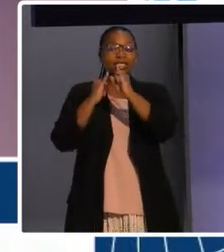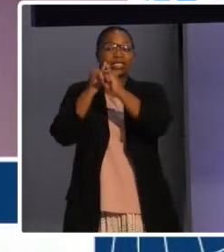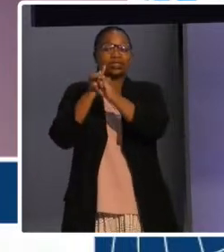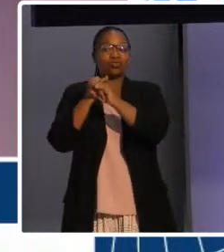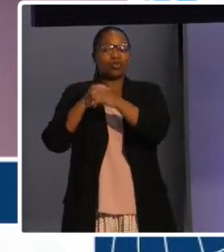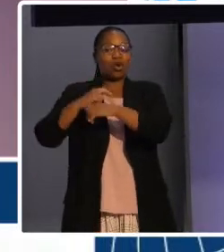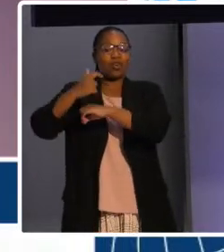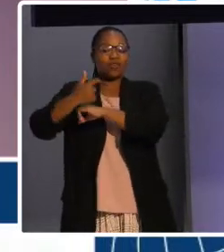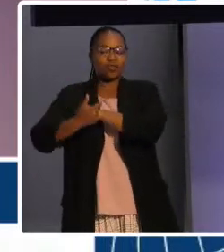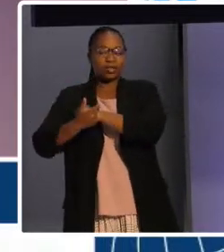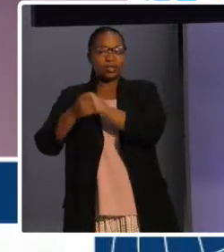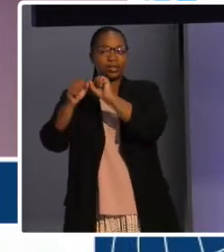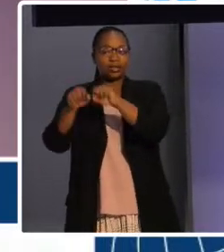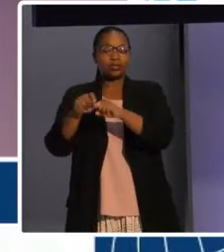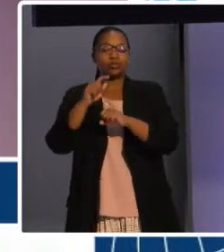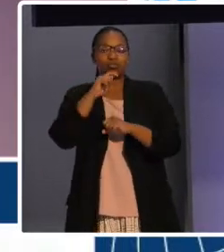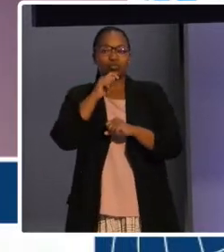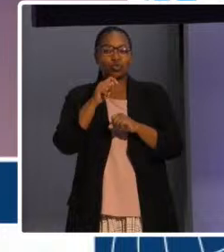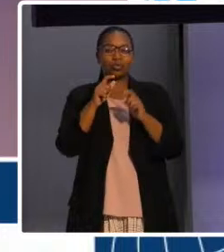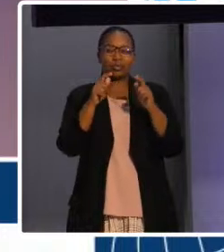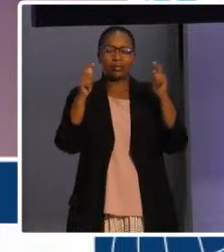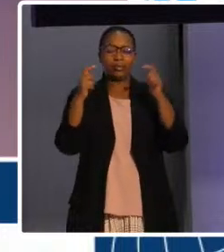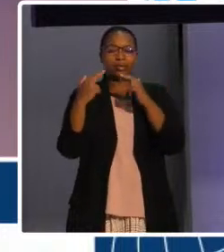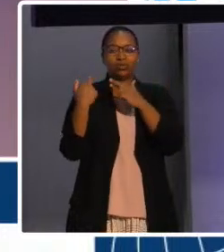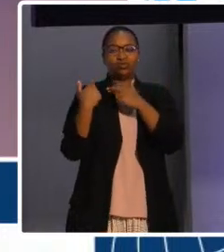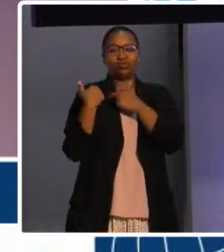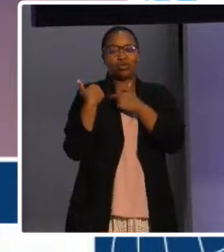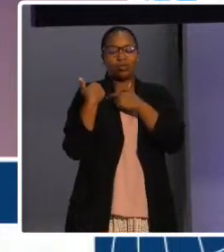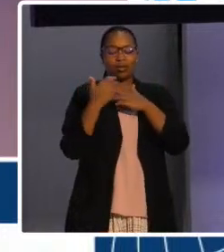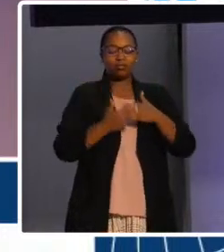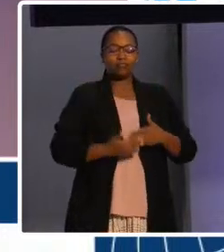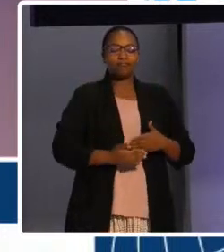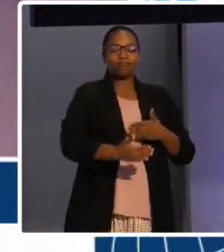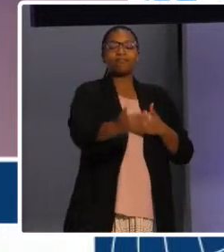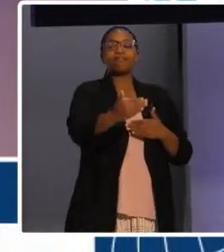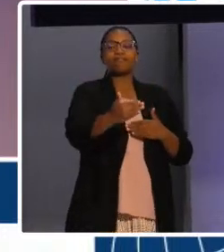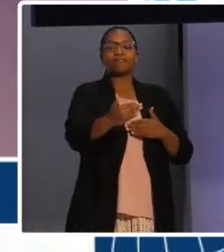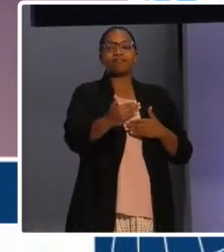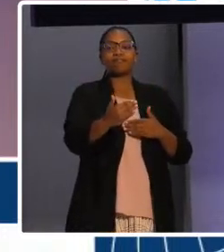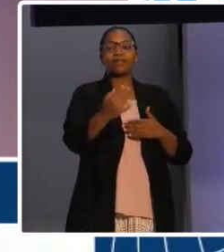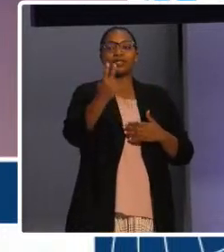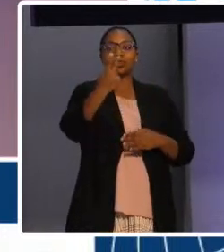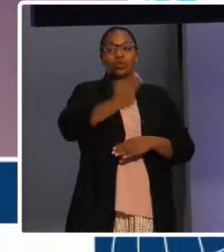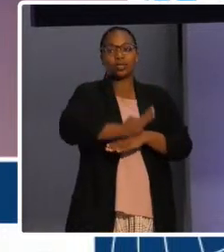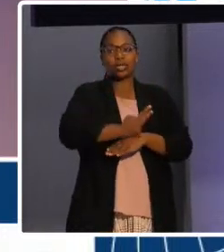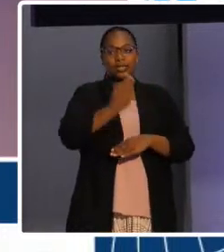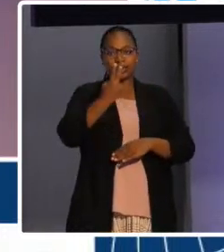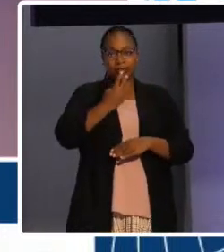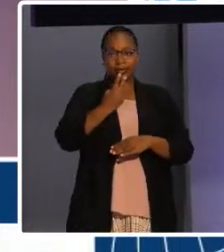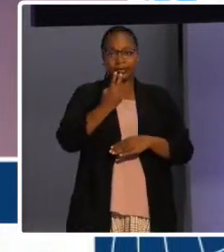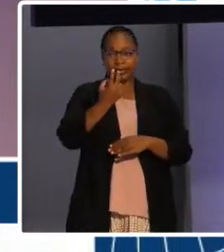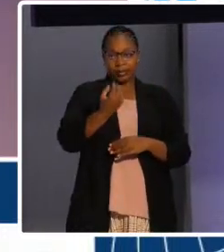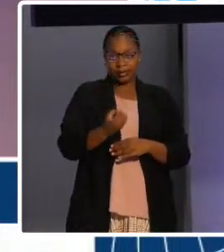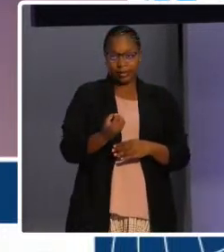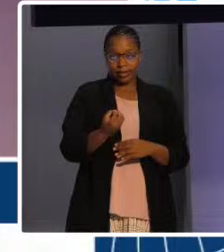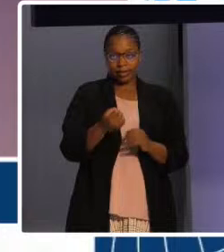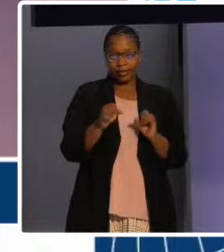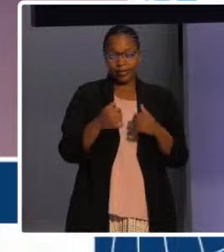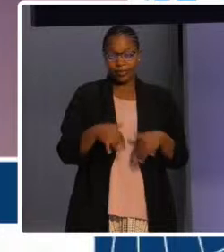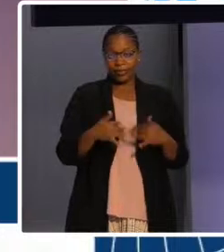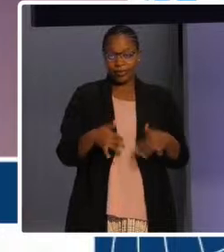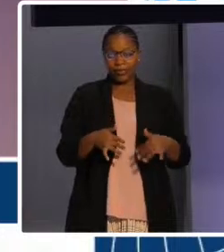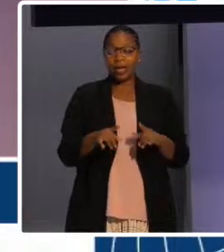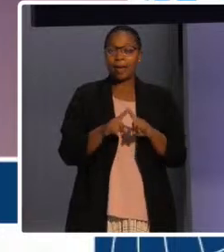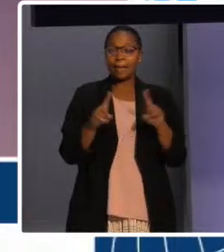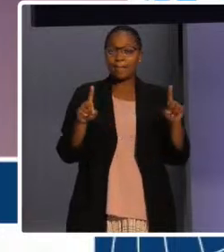a Herculean task ahead of you over the next 2 days. However, considering